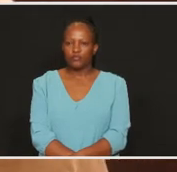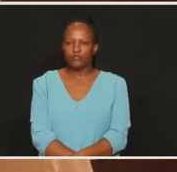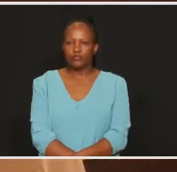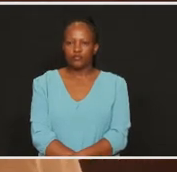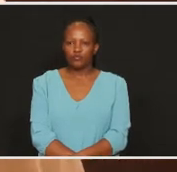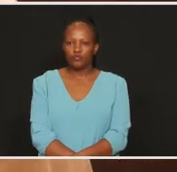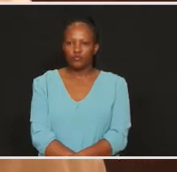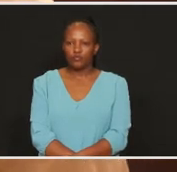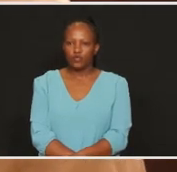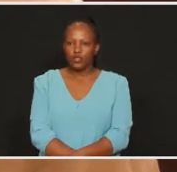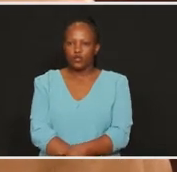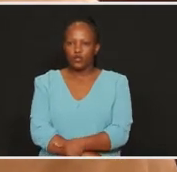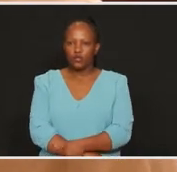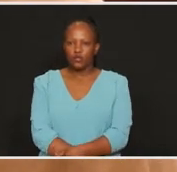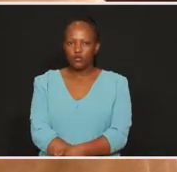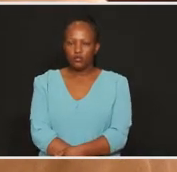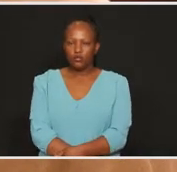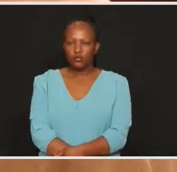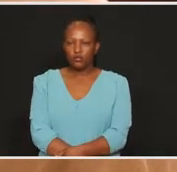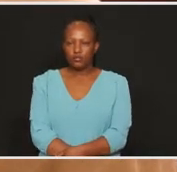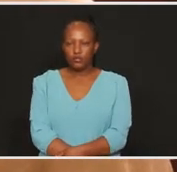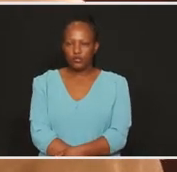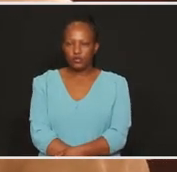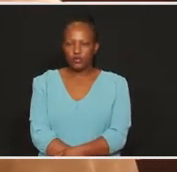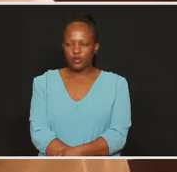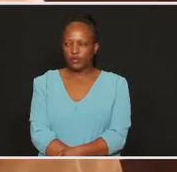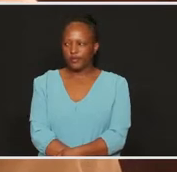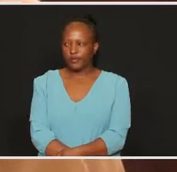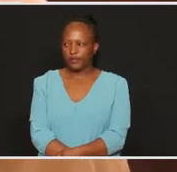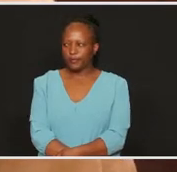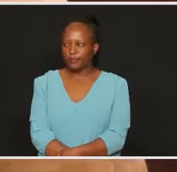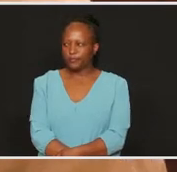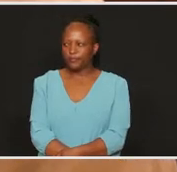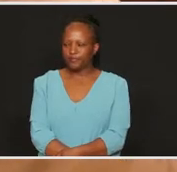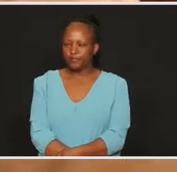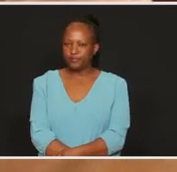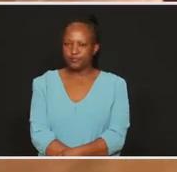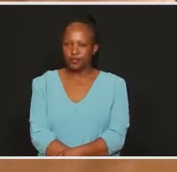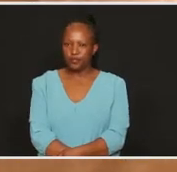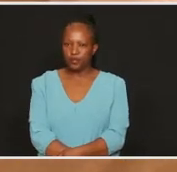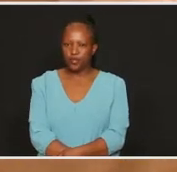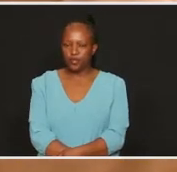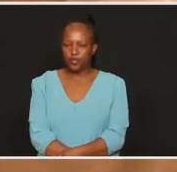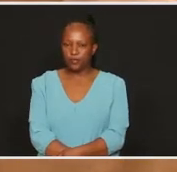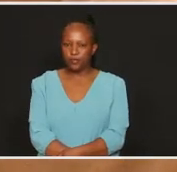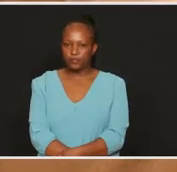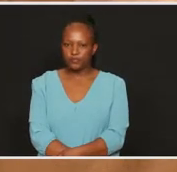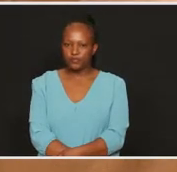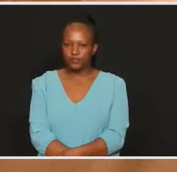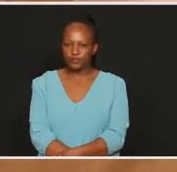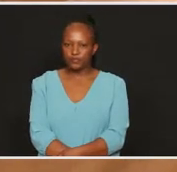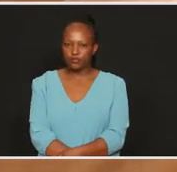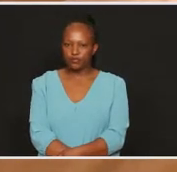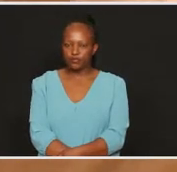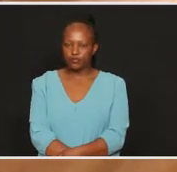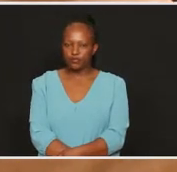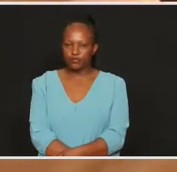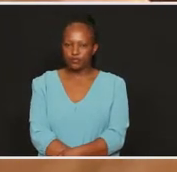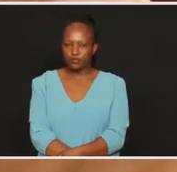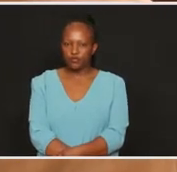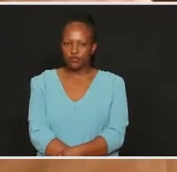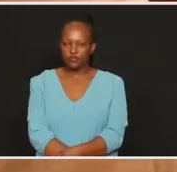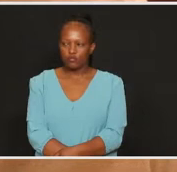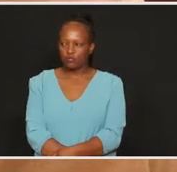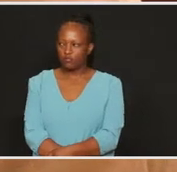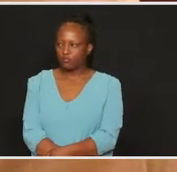do not agree with this we must not bring alcohol to the schools I am also a member of a